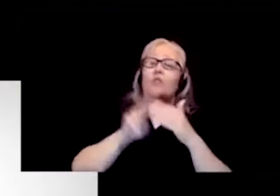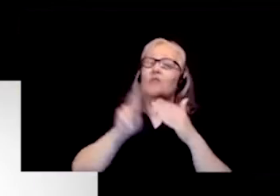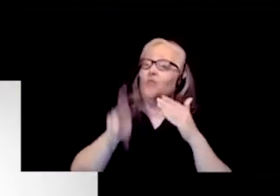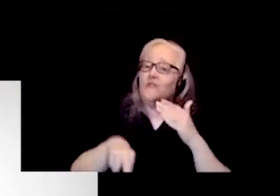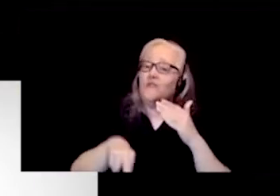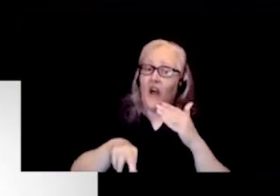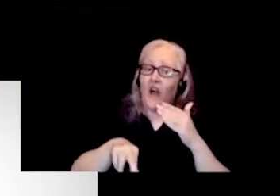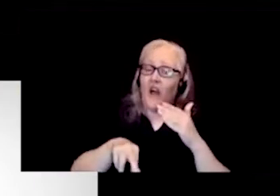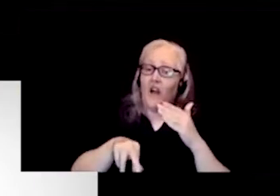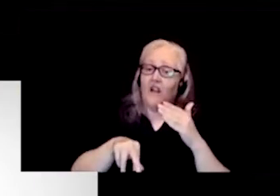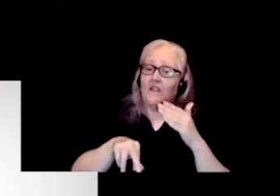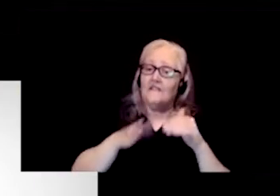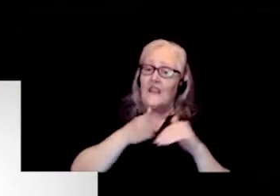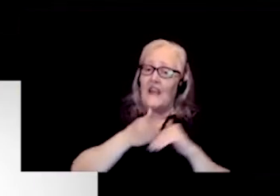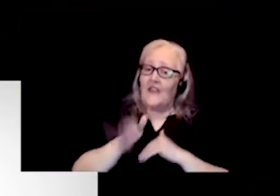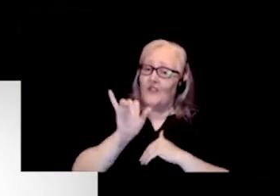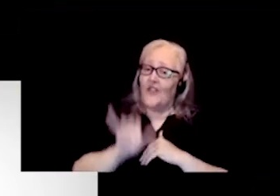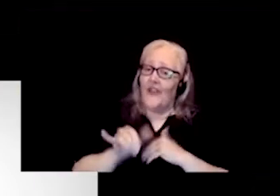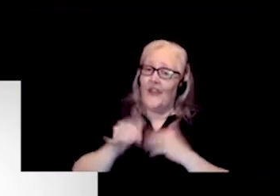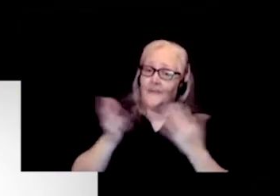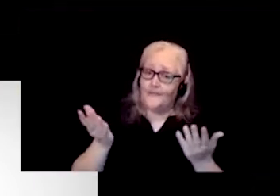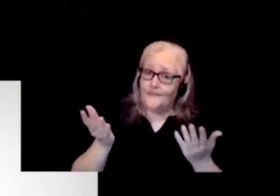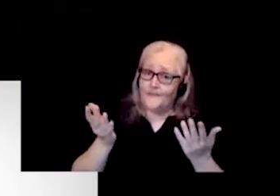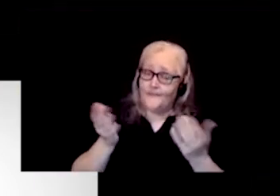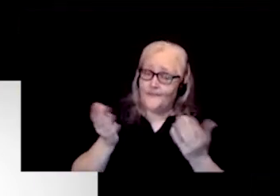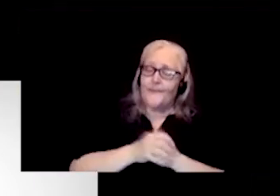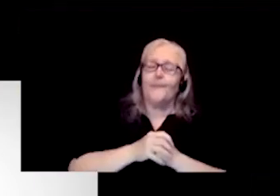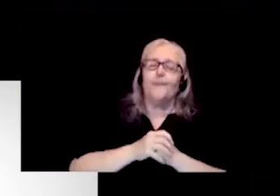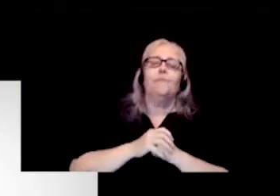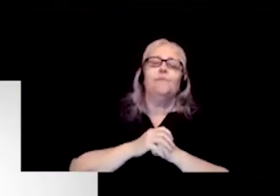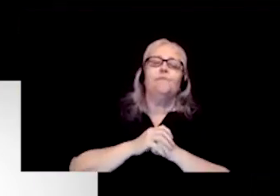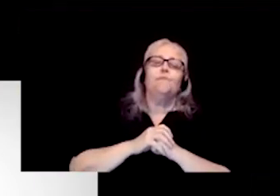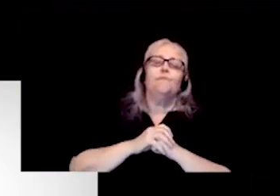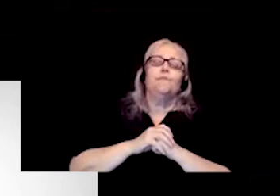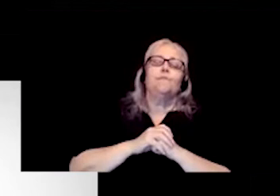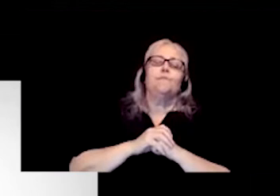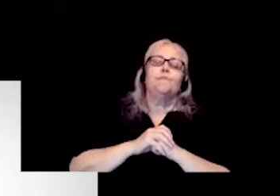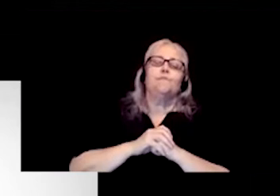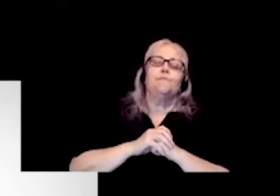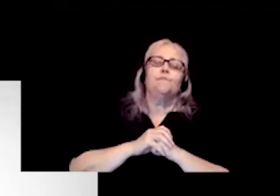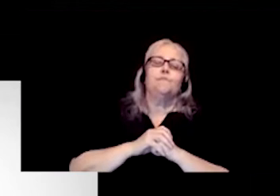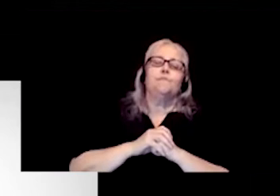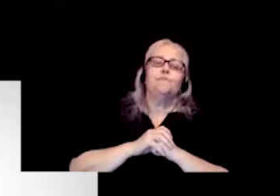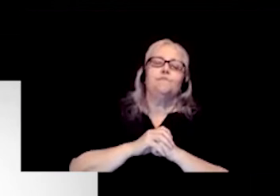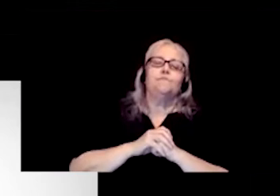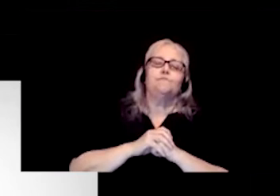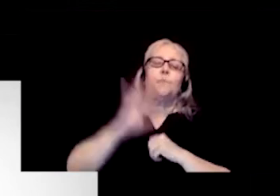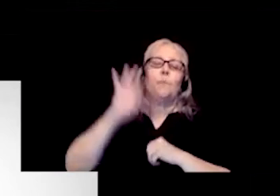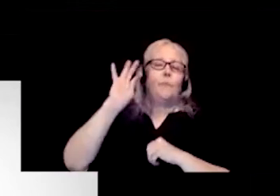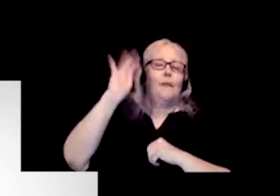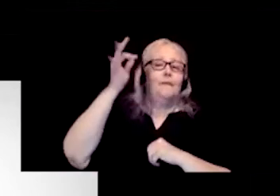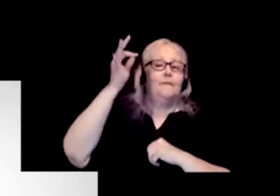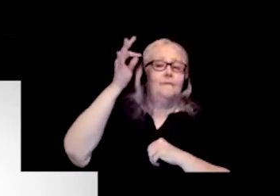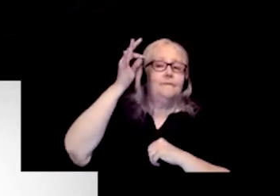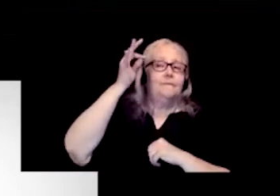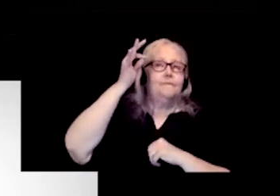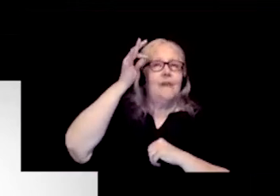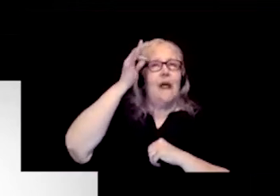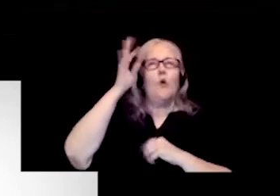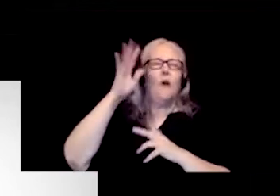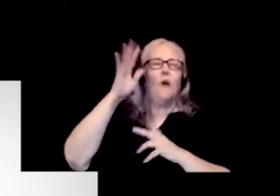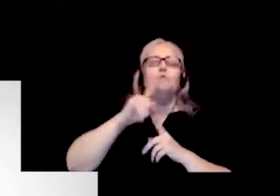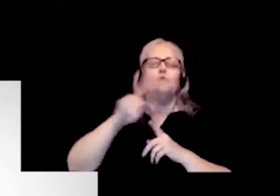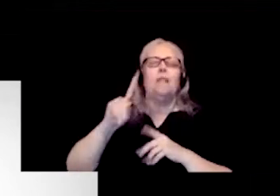that period was an attempt by the federal government, or by the commercial interests